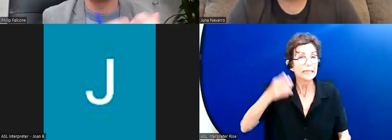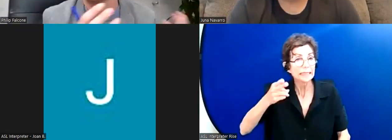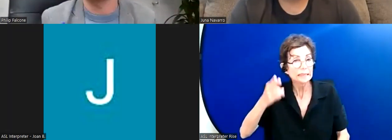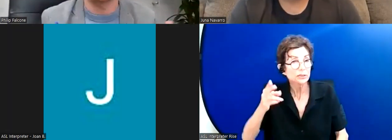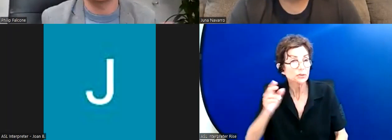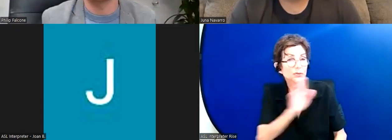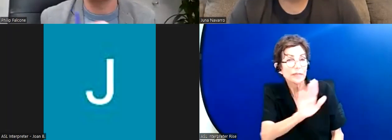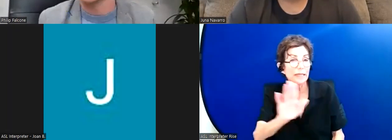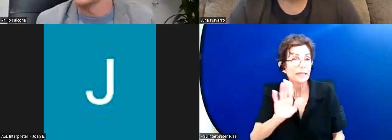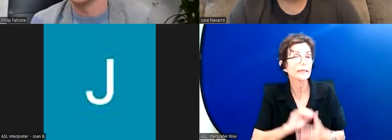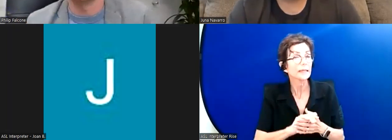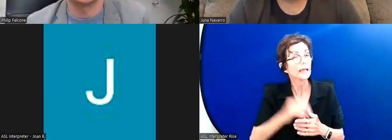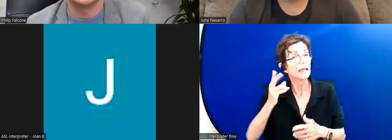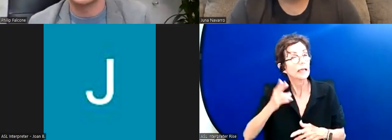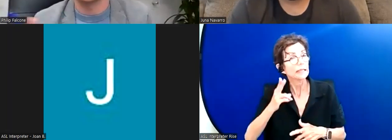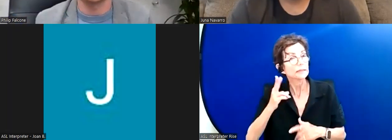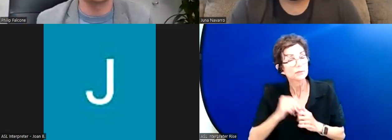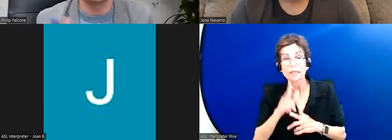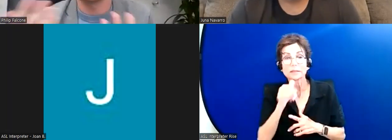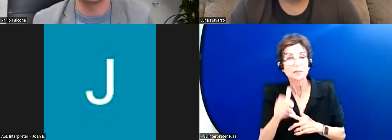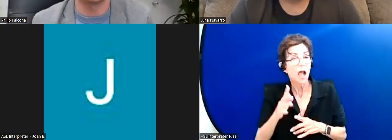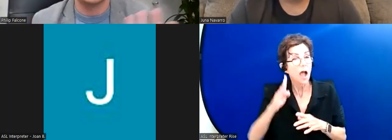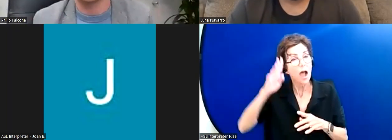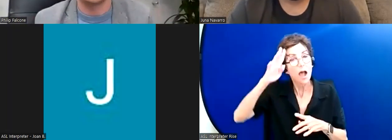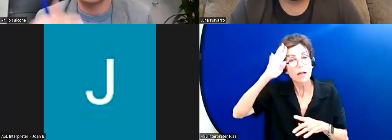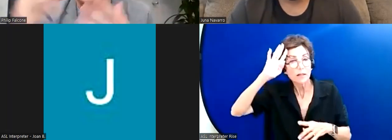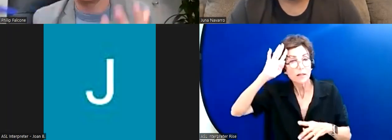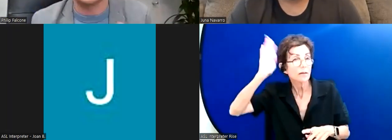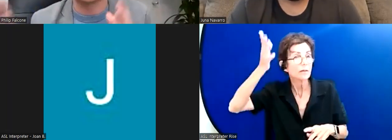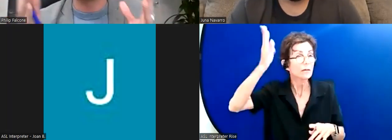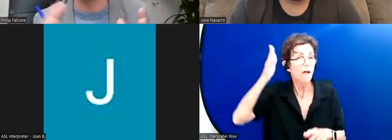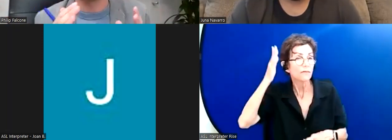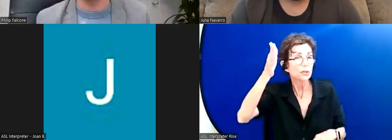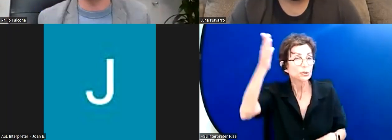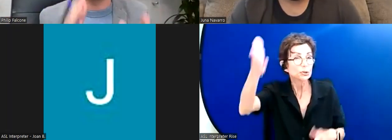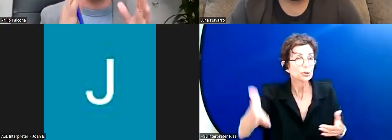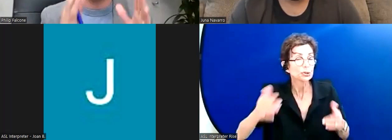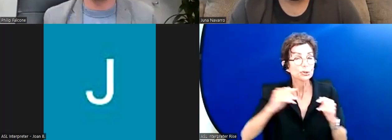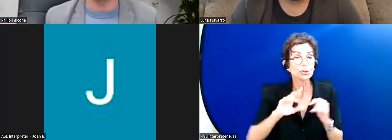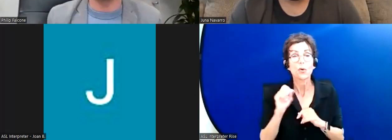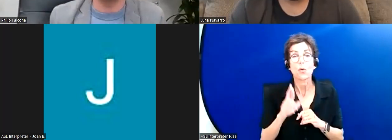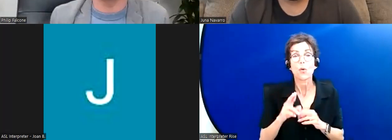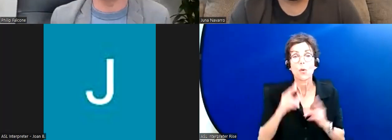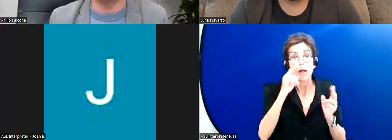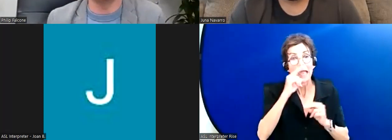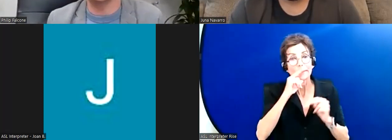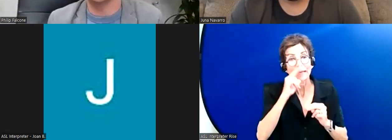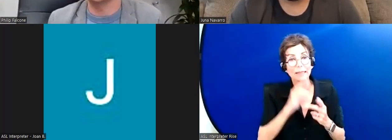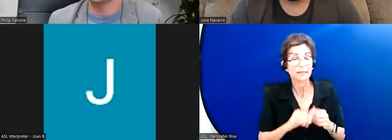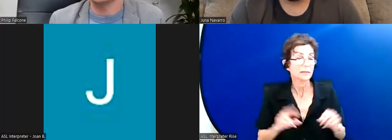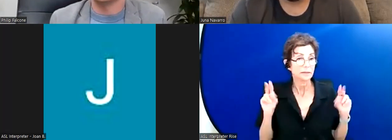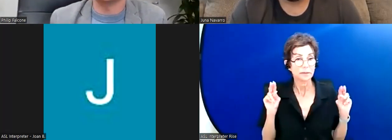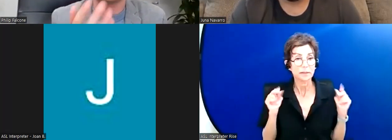based rather than, more futuristic or more, I don't know, animated. They want it to really be very anchored in their